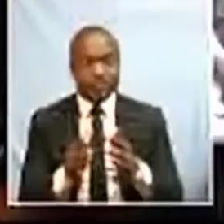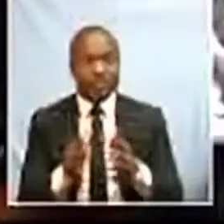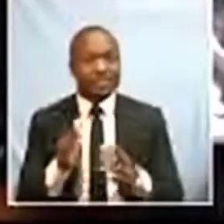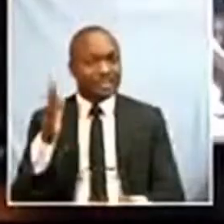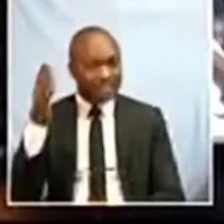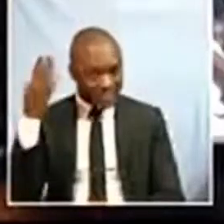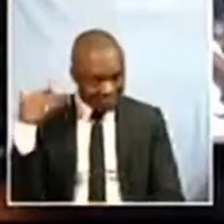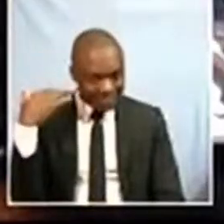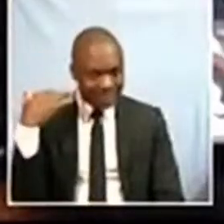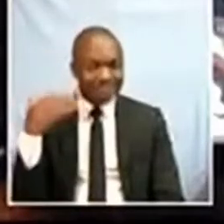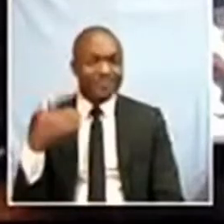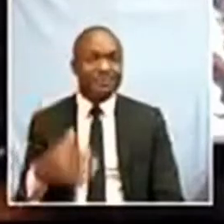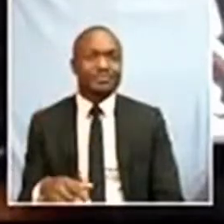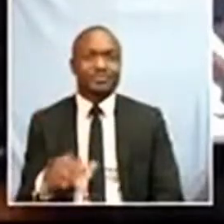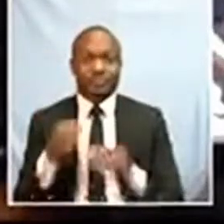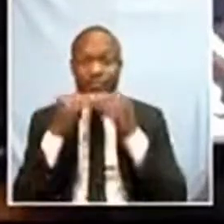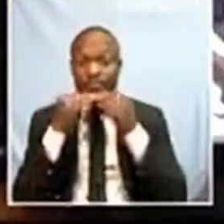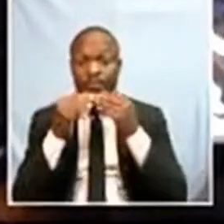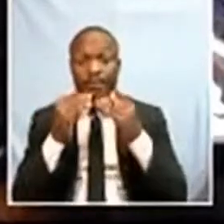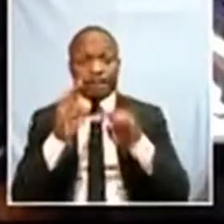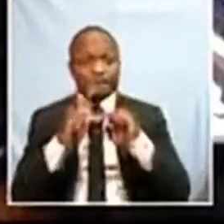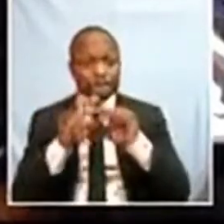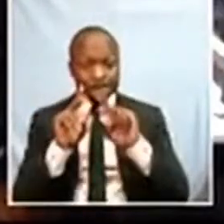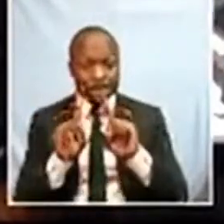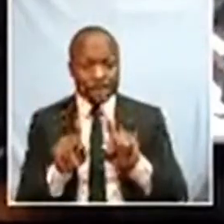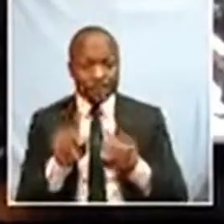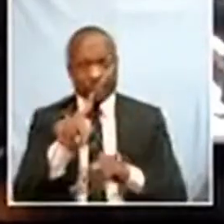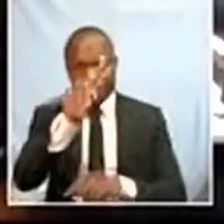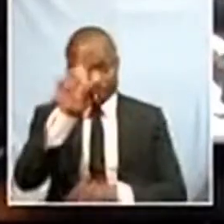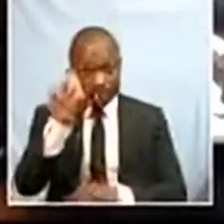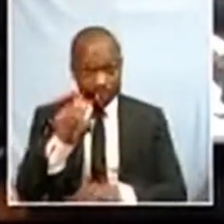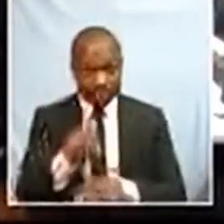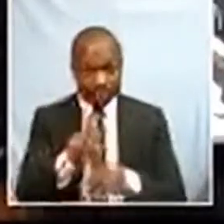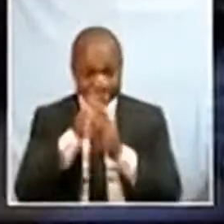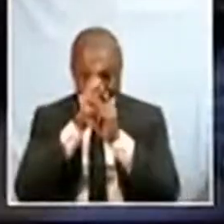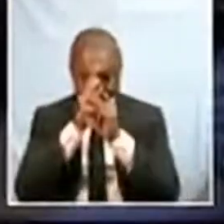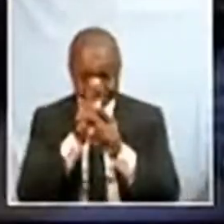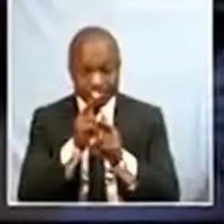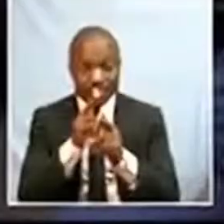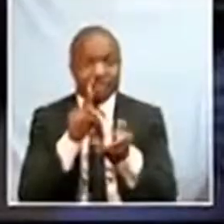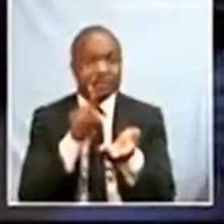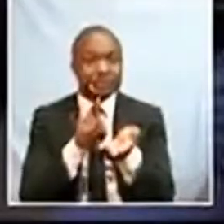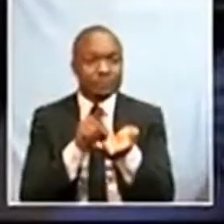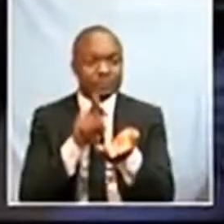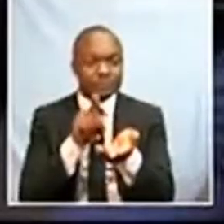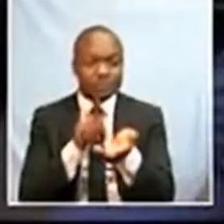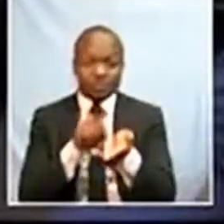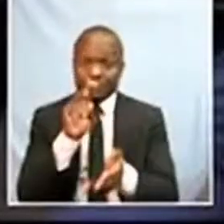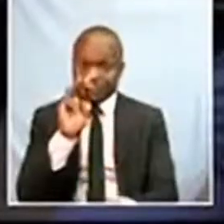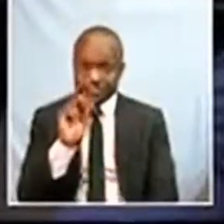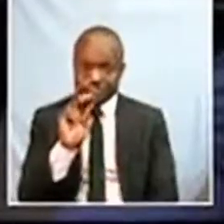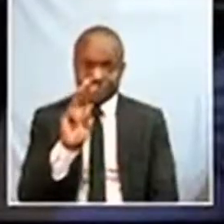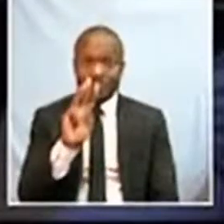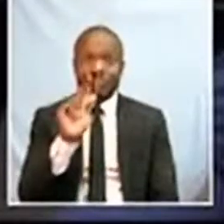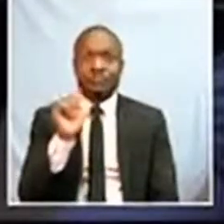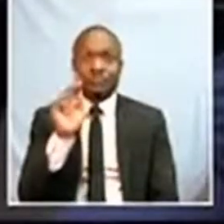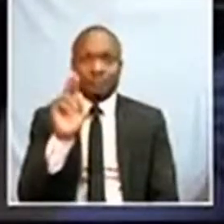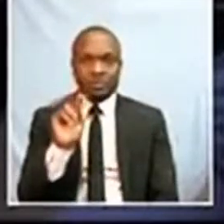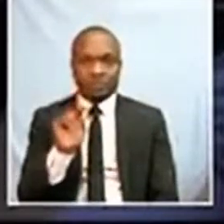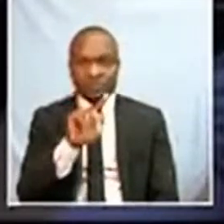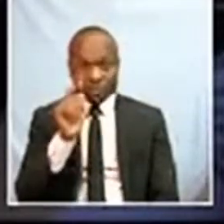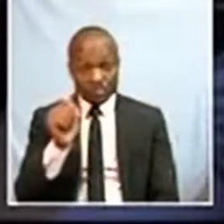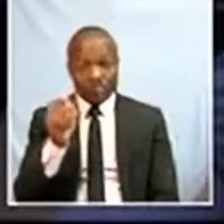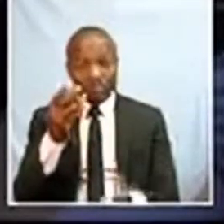then. Thank you, Chair, for the question from Honorable Dr. Mwanza. Chair, I would want